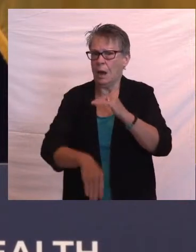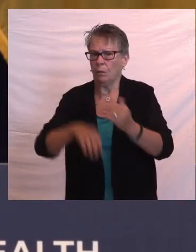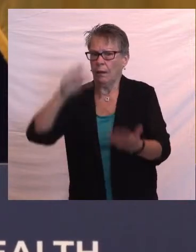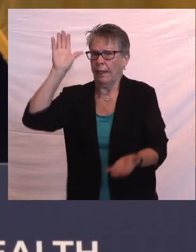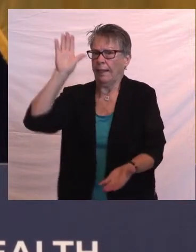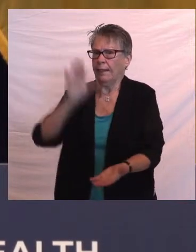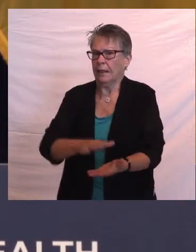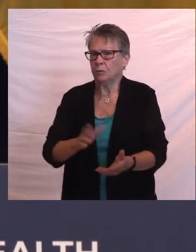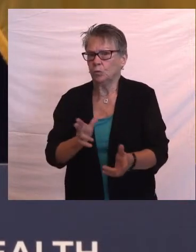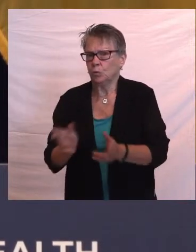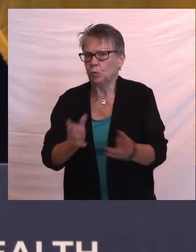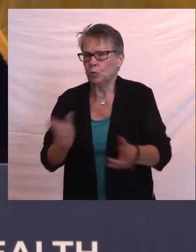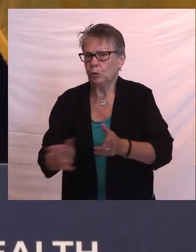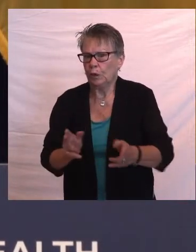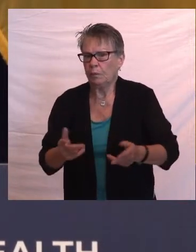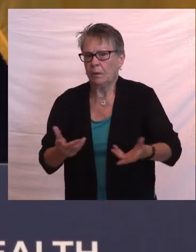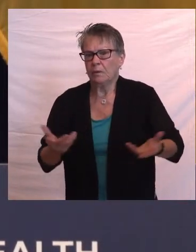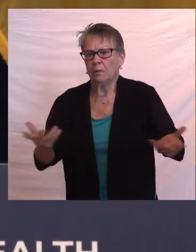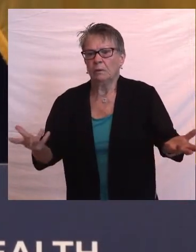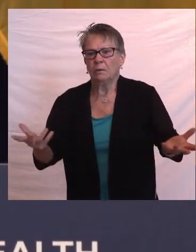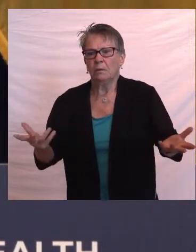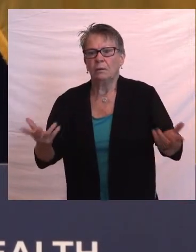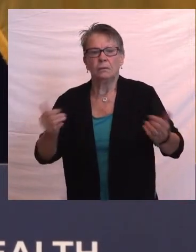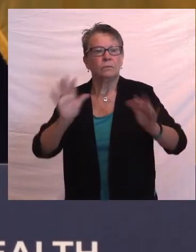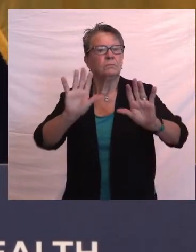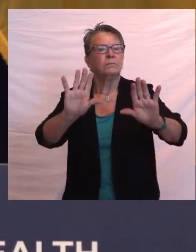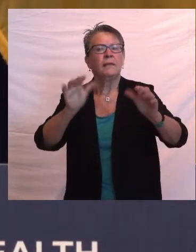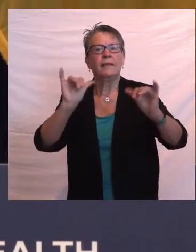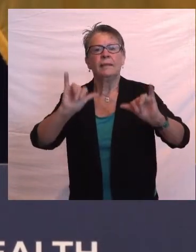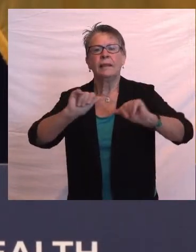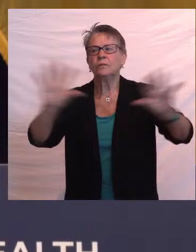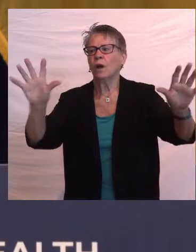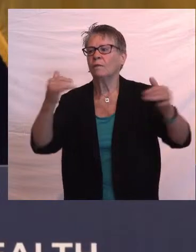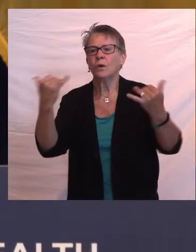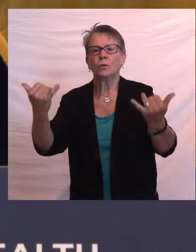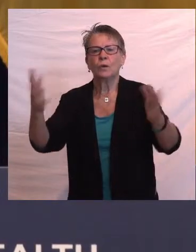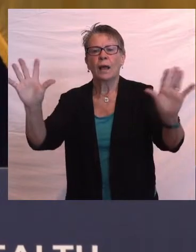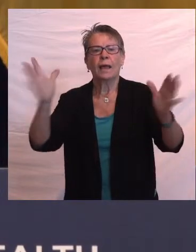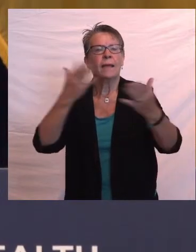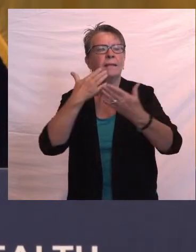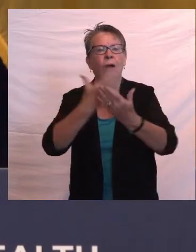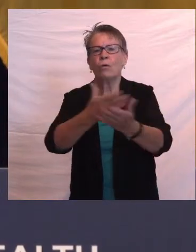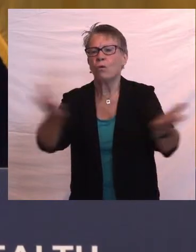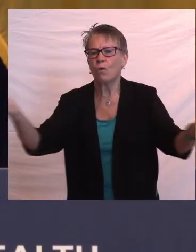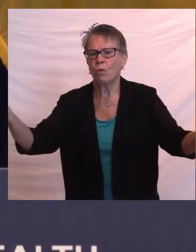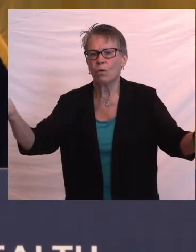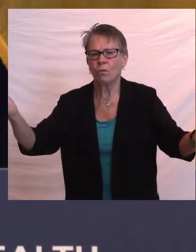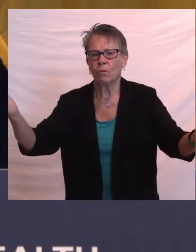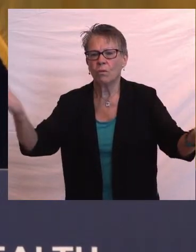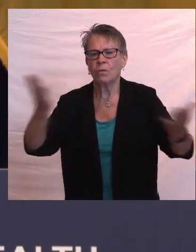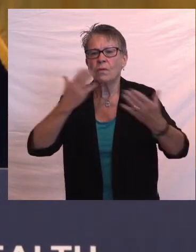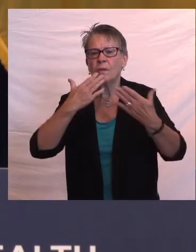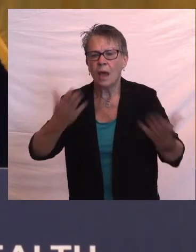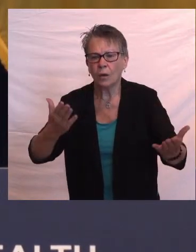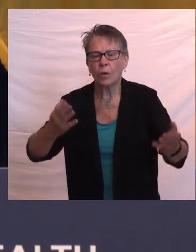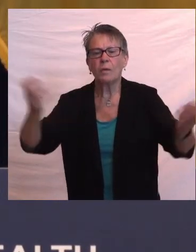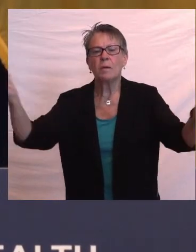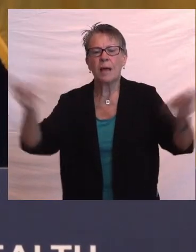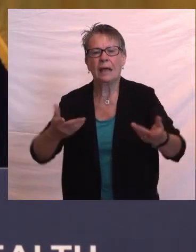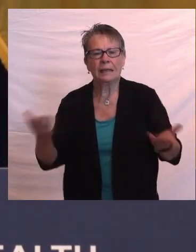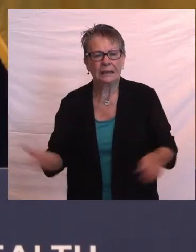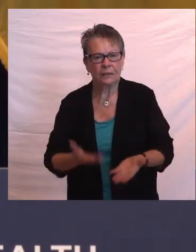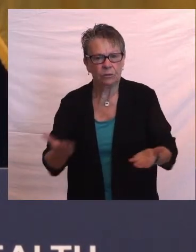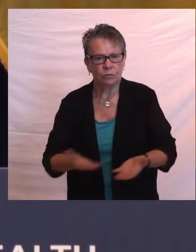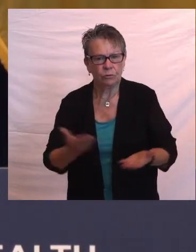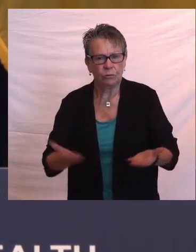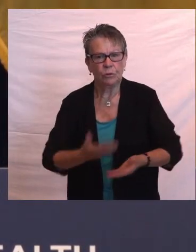Pat, Paramel, Sophia with the mic, Alex, Dan, the rest of the team here. Again, we'll be back, unless